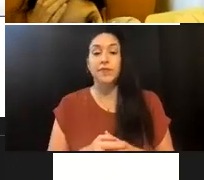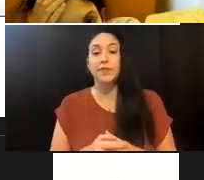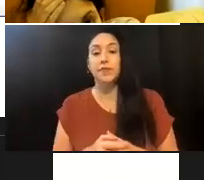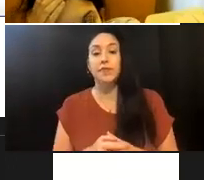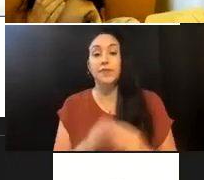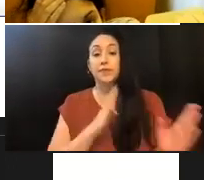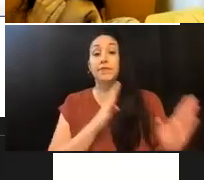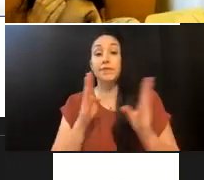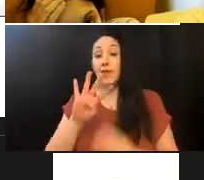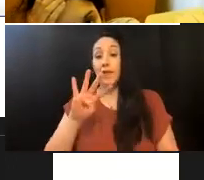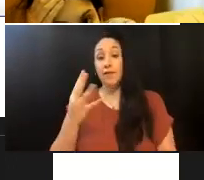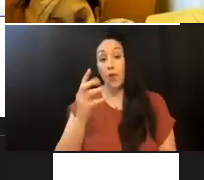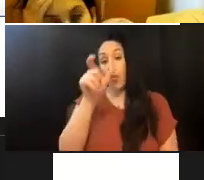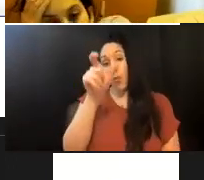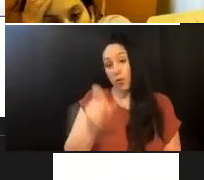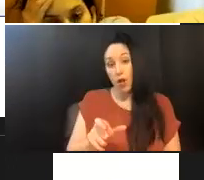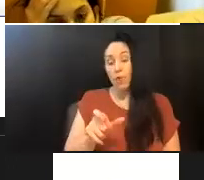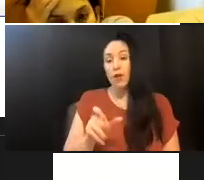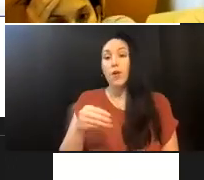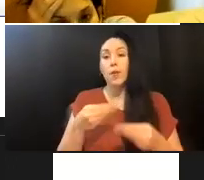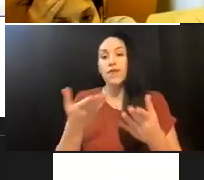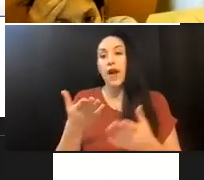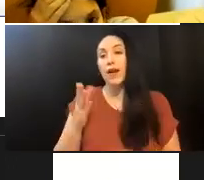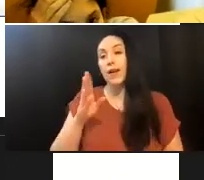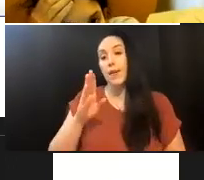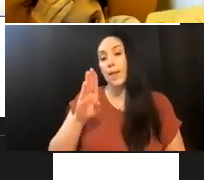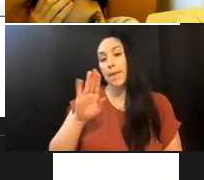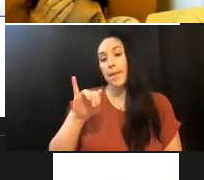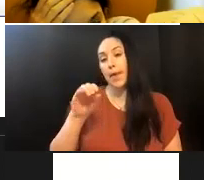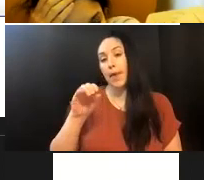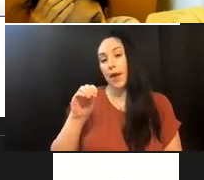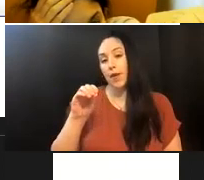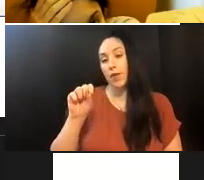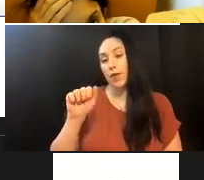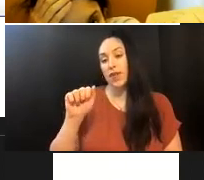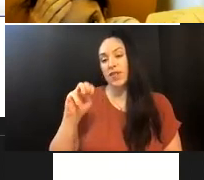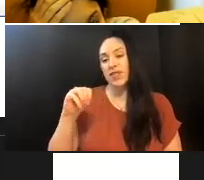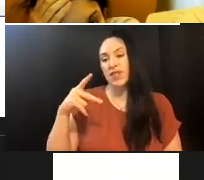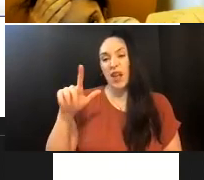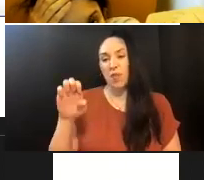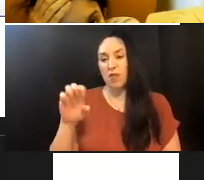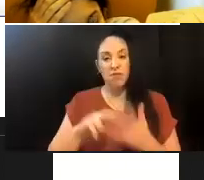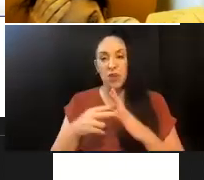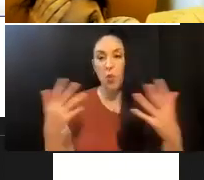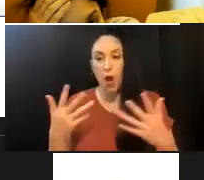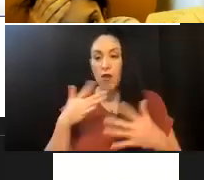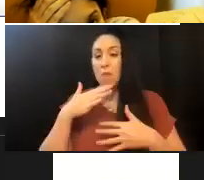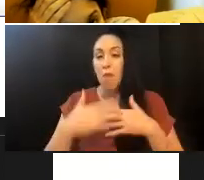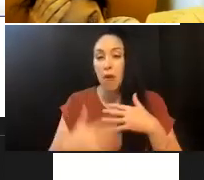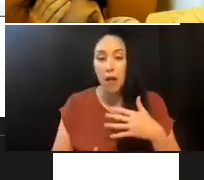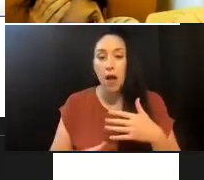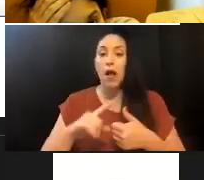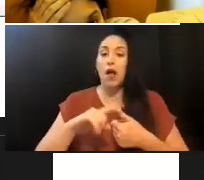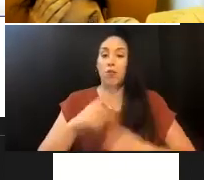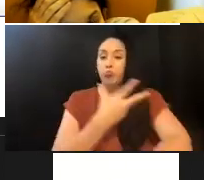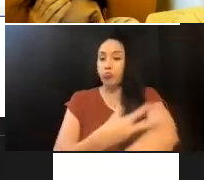the fourth column talks about providing biosamples, and there are multiple ways you can do this. You can go to a place like where they do the physical measurements,